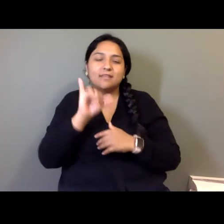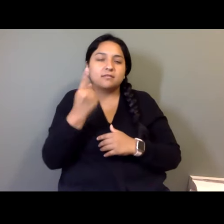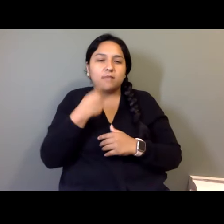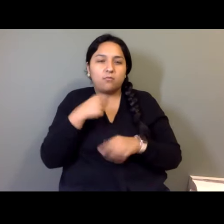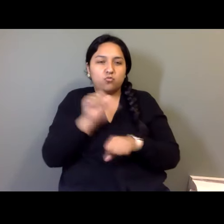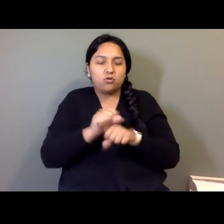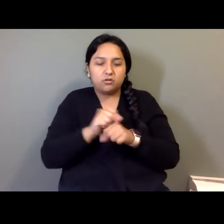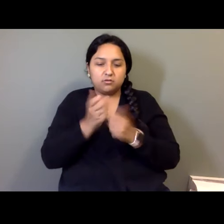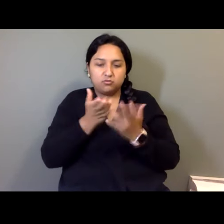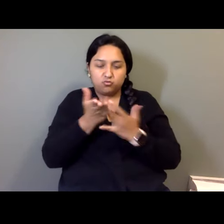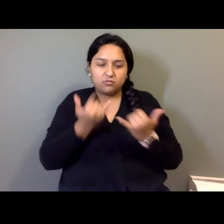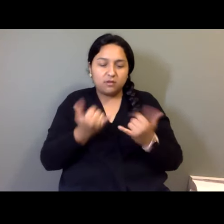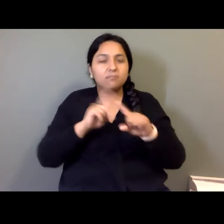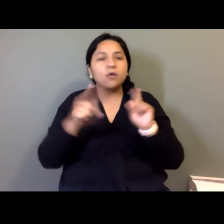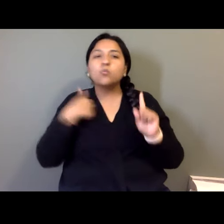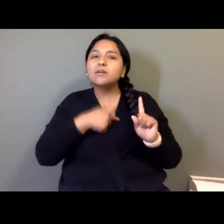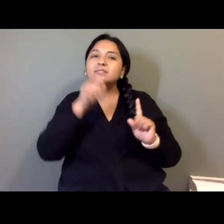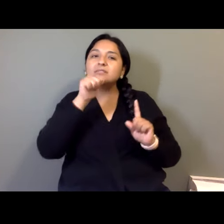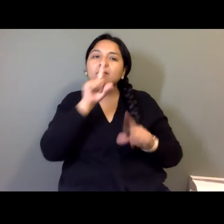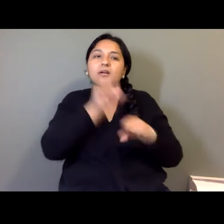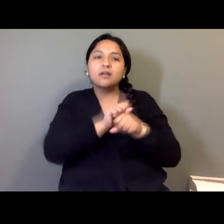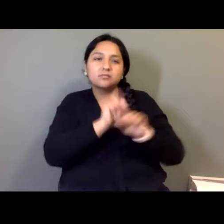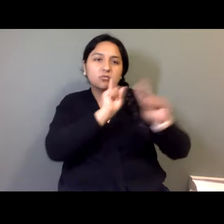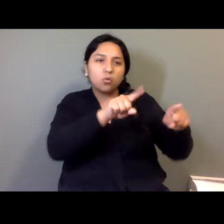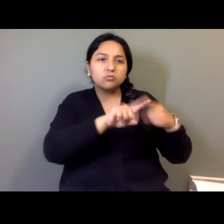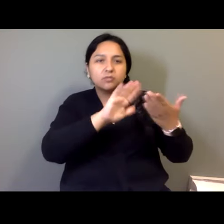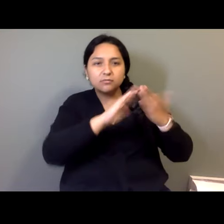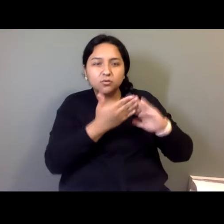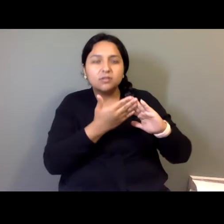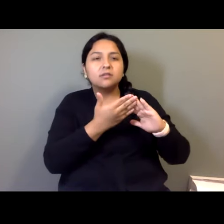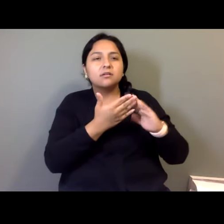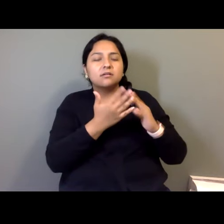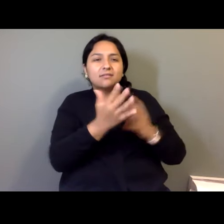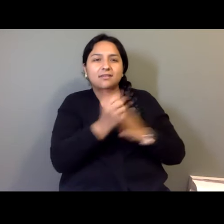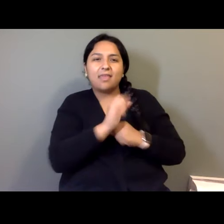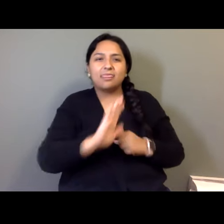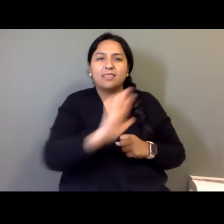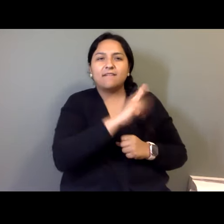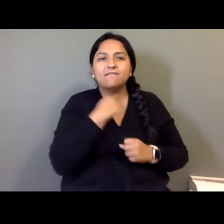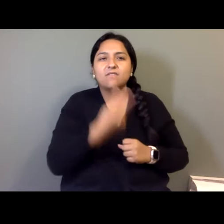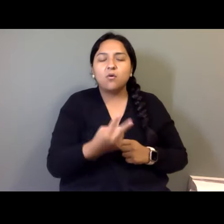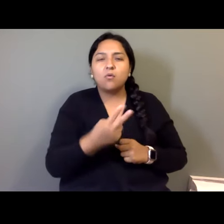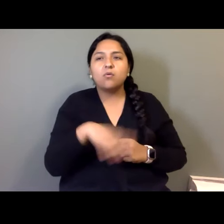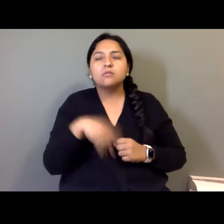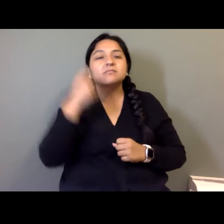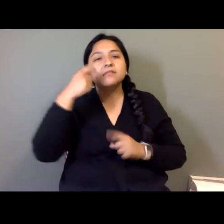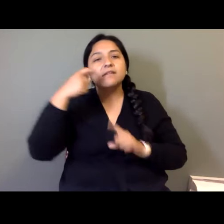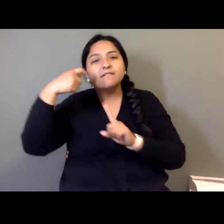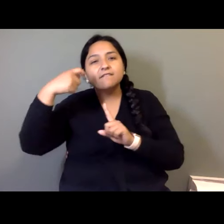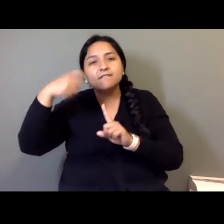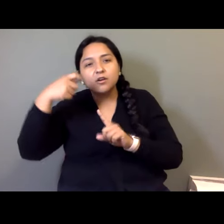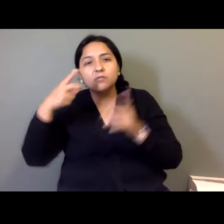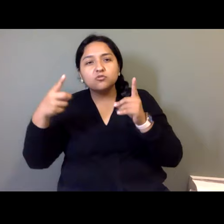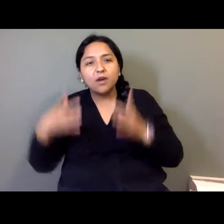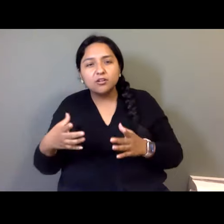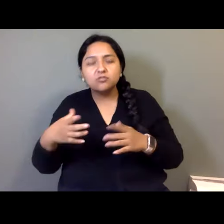into the community, and we don't give voice because we're scared that, or, like, I guess, like, film directors and